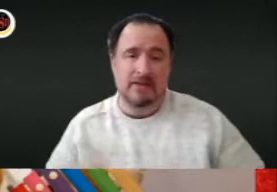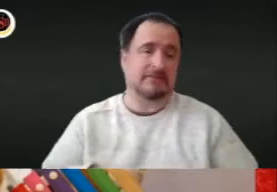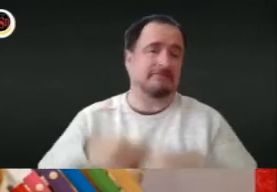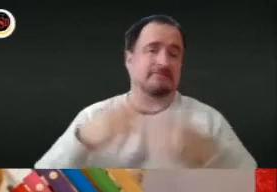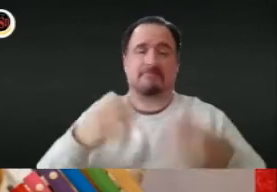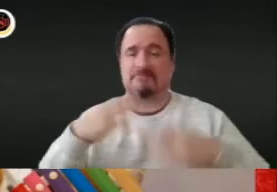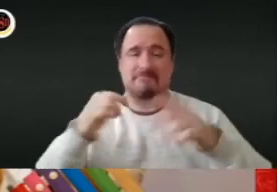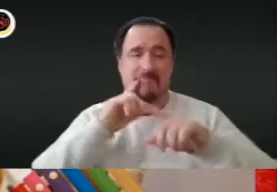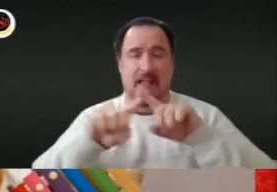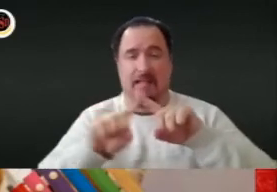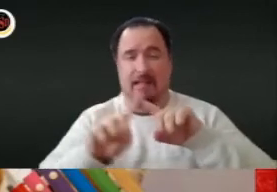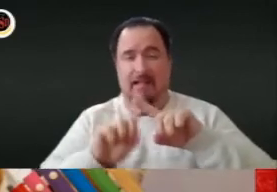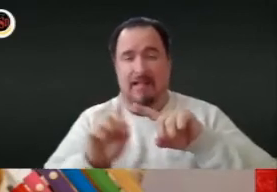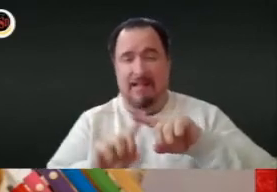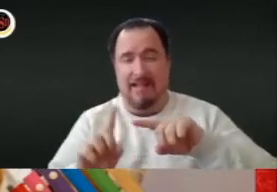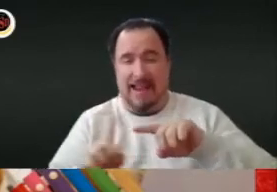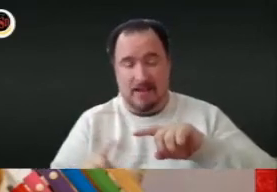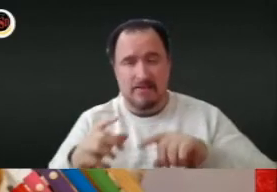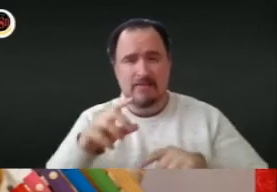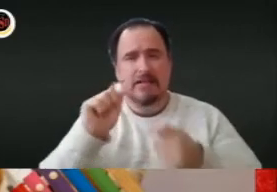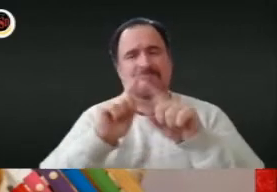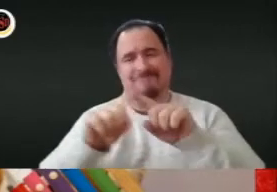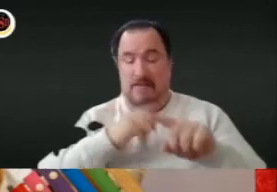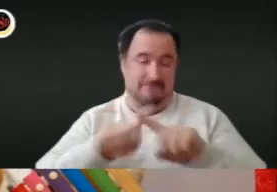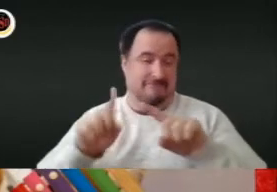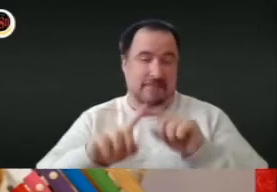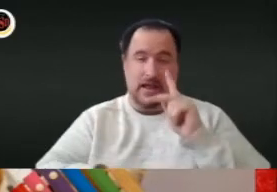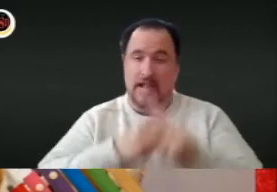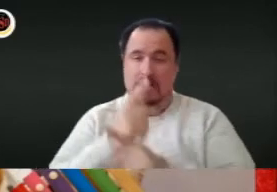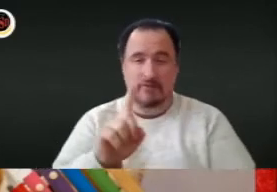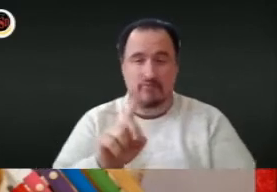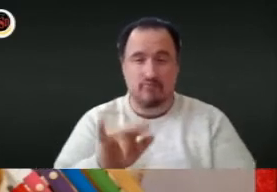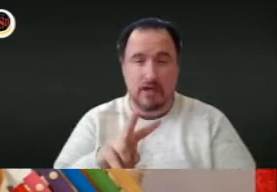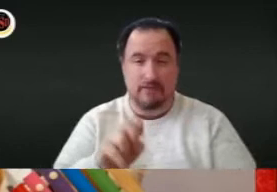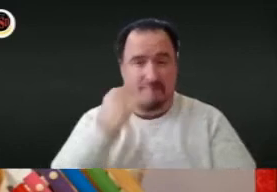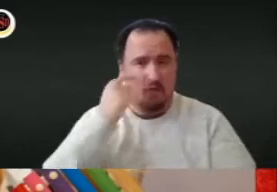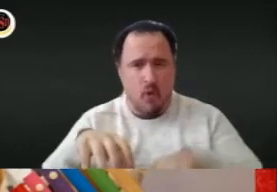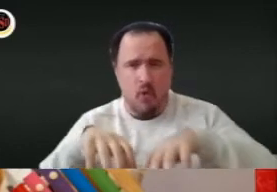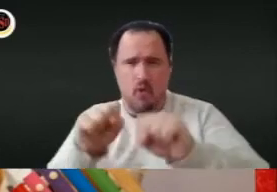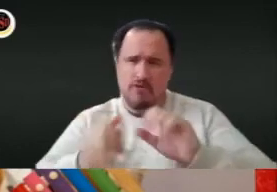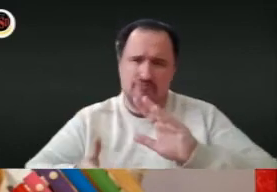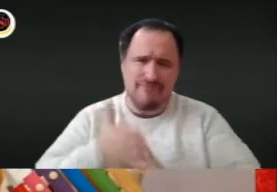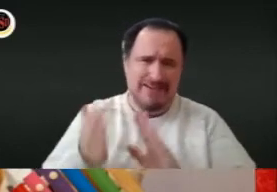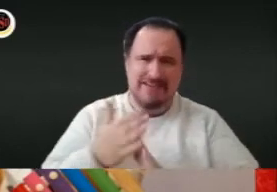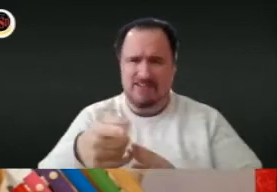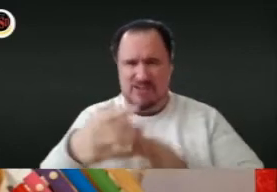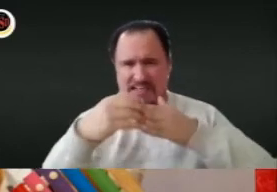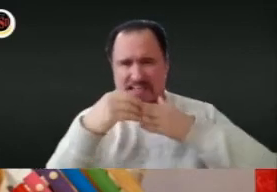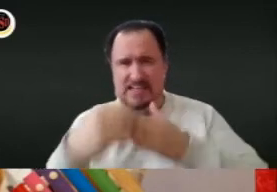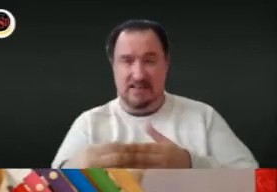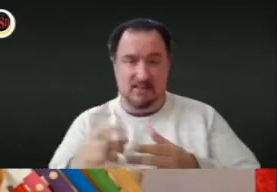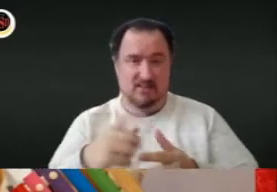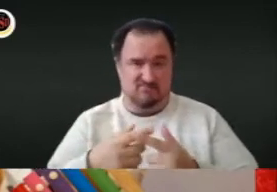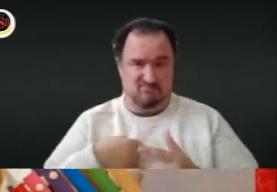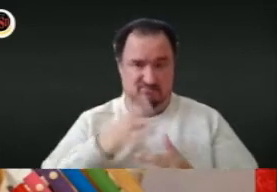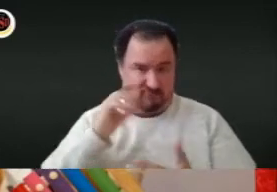school supplies. There's various different drives that are available. So if you work on that kind of drive,